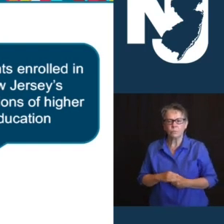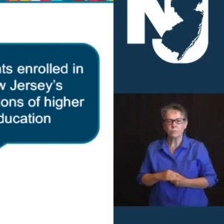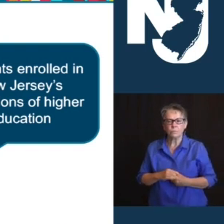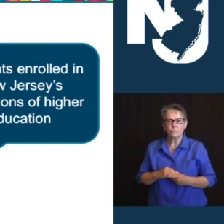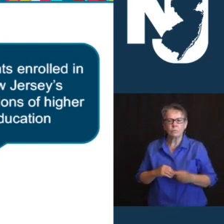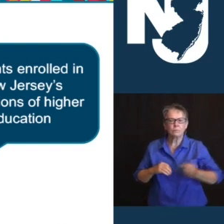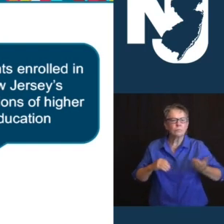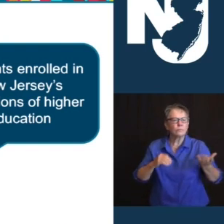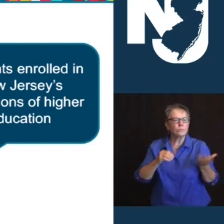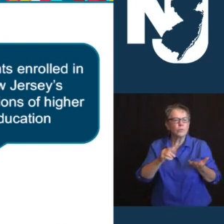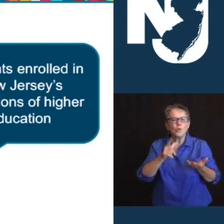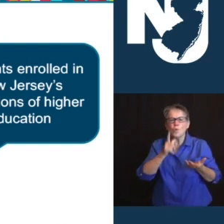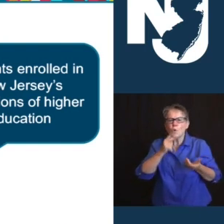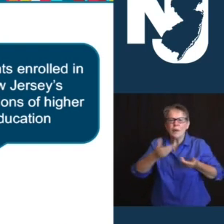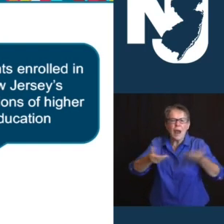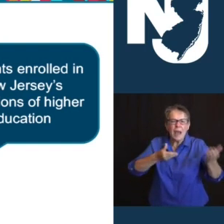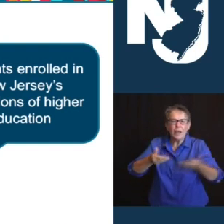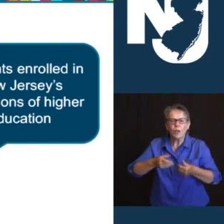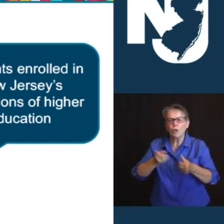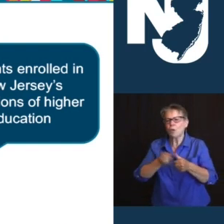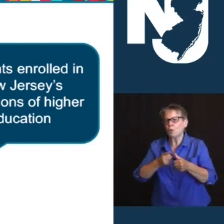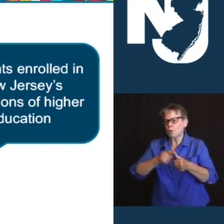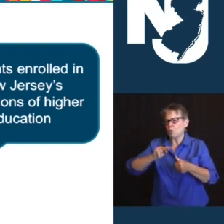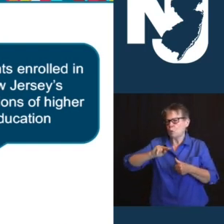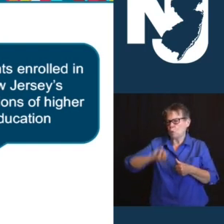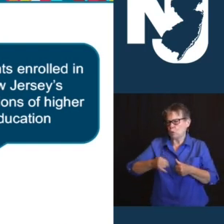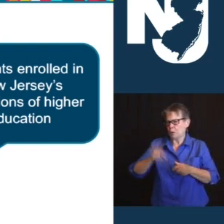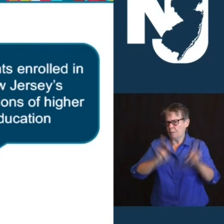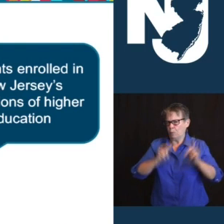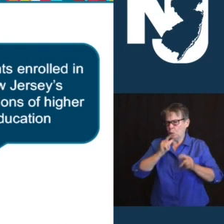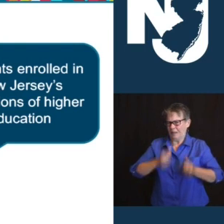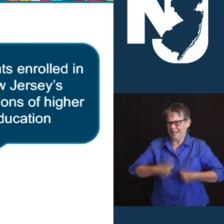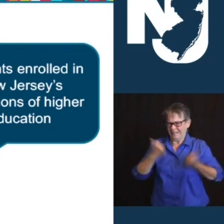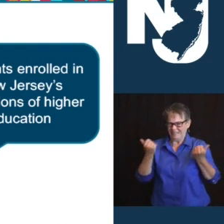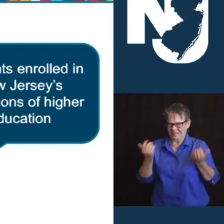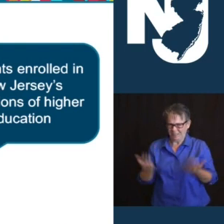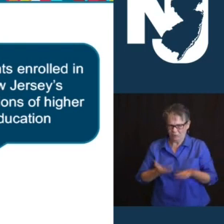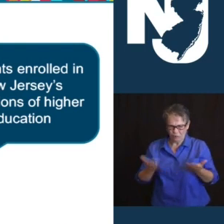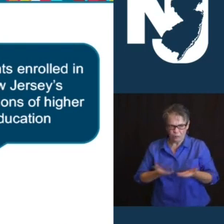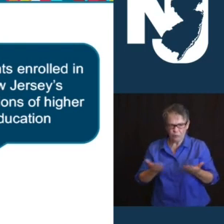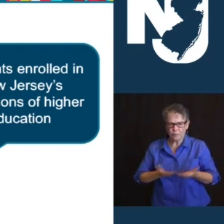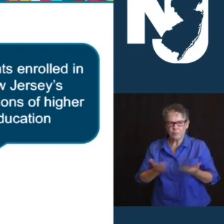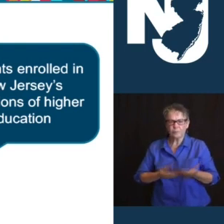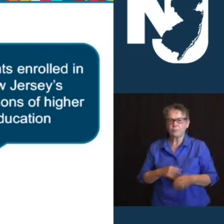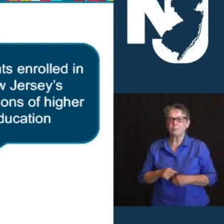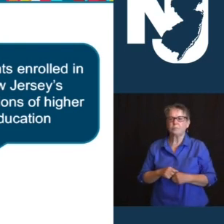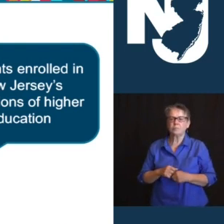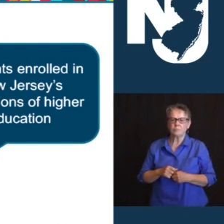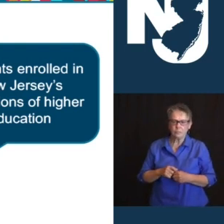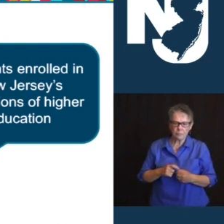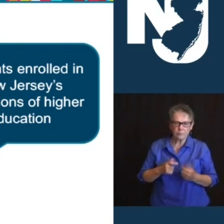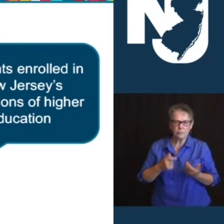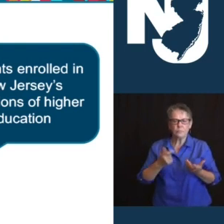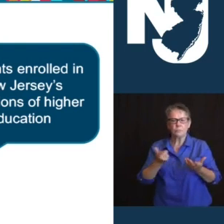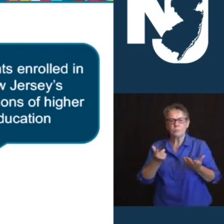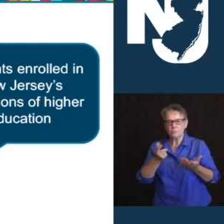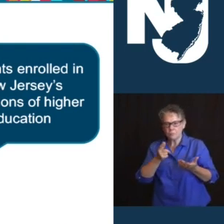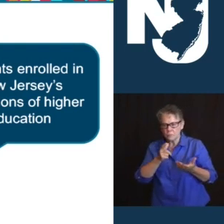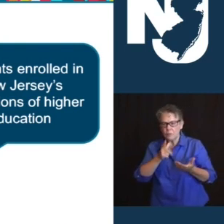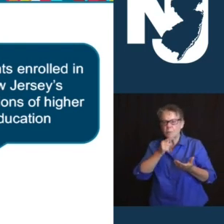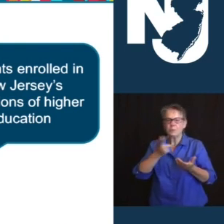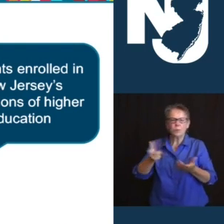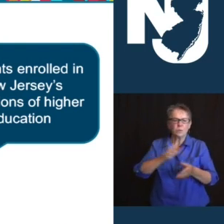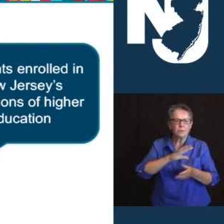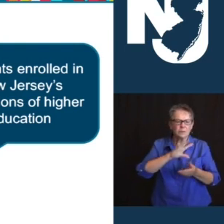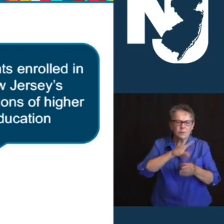county health departments and staff who, as I said, have been undertaking this work. Contact tracers will possess and